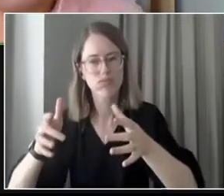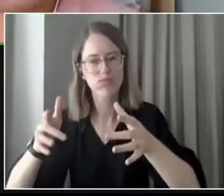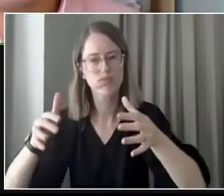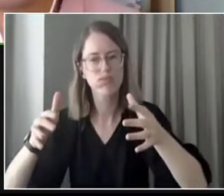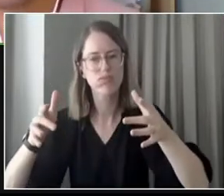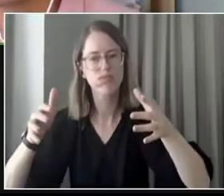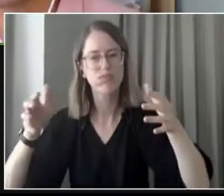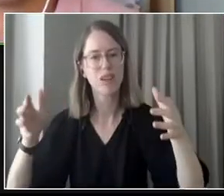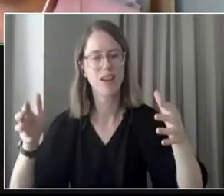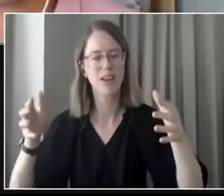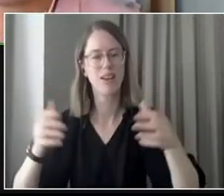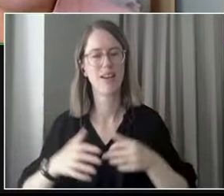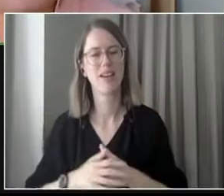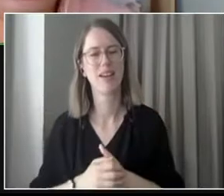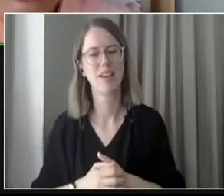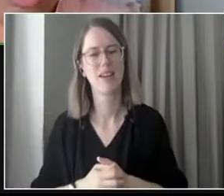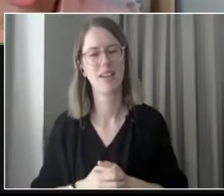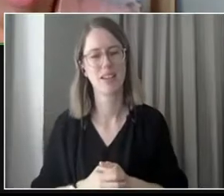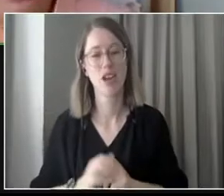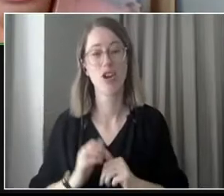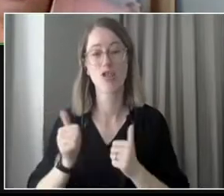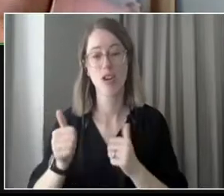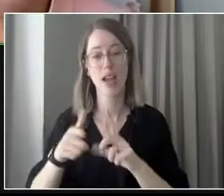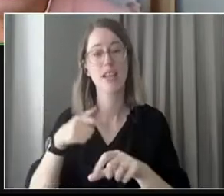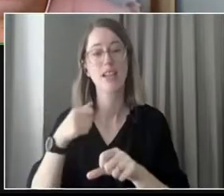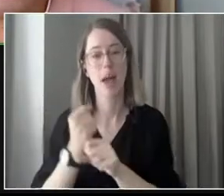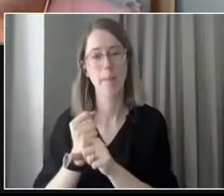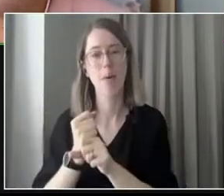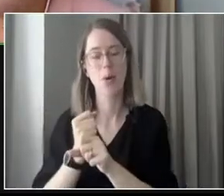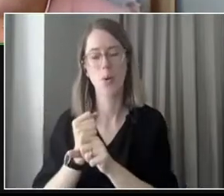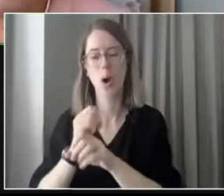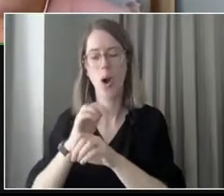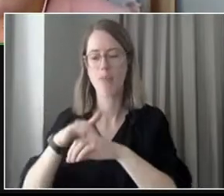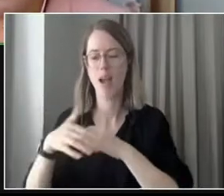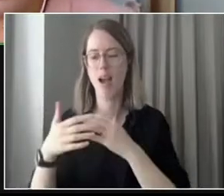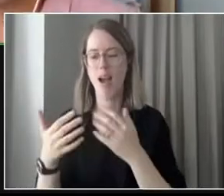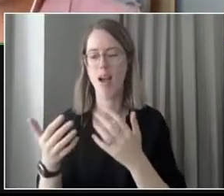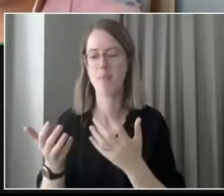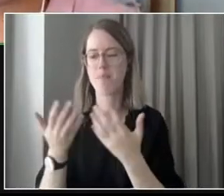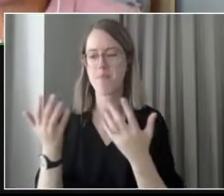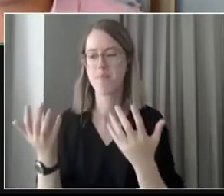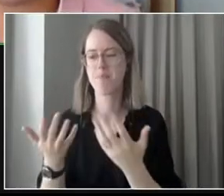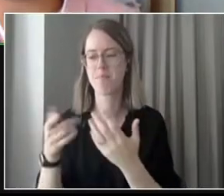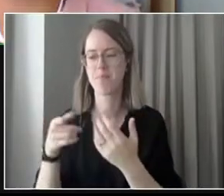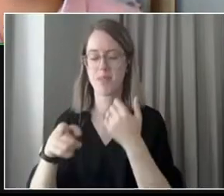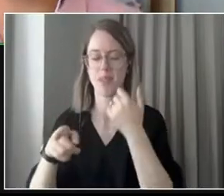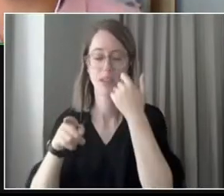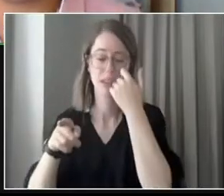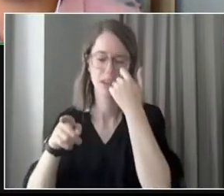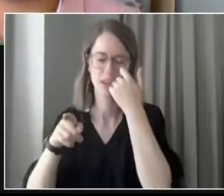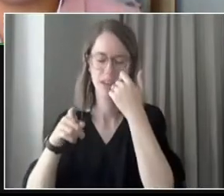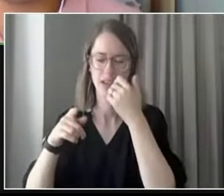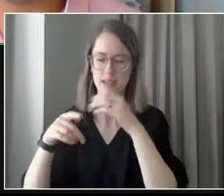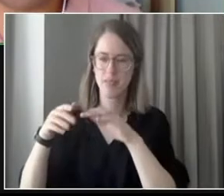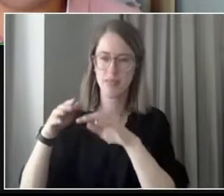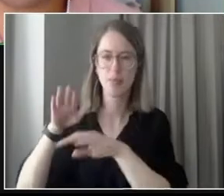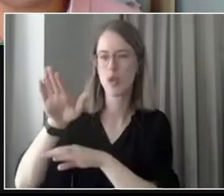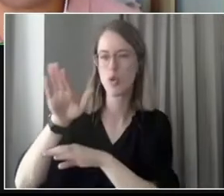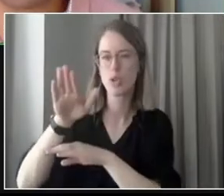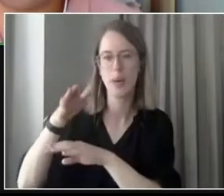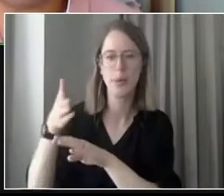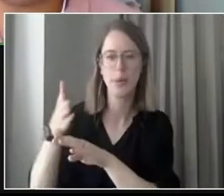thing. So it's a great example of how that kind of trajectory could look like